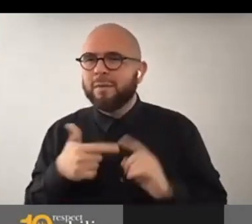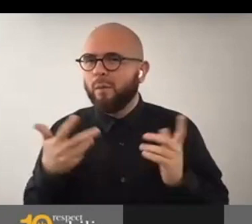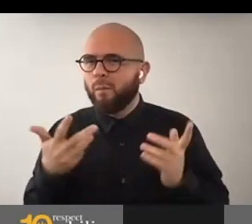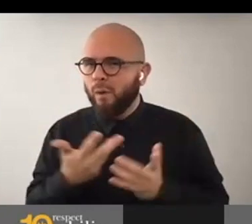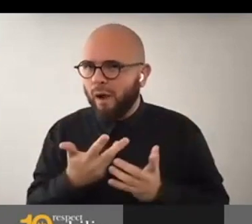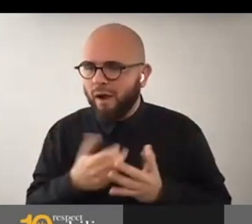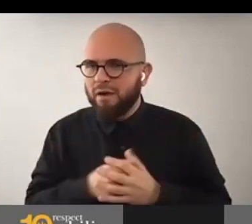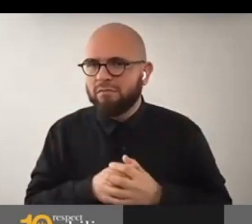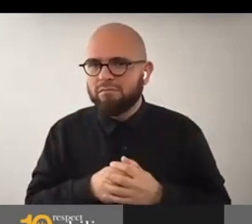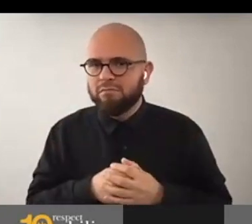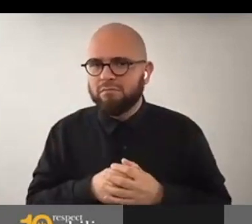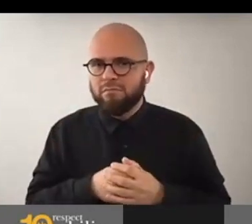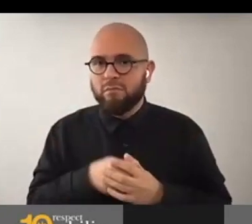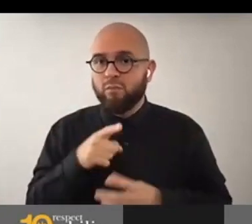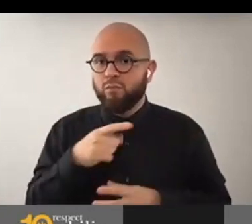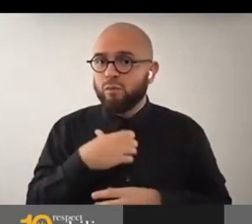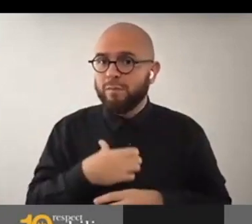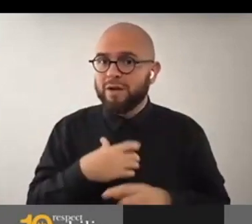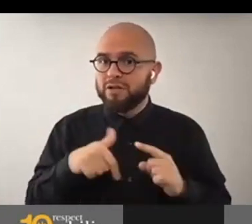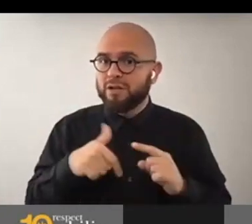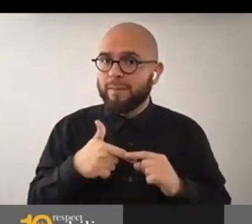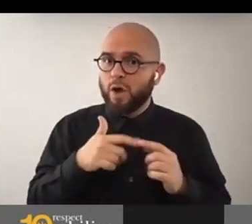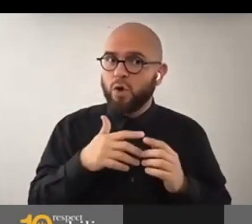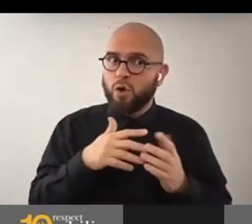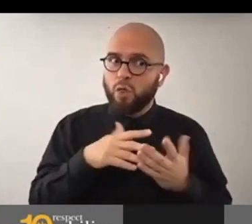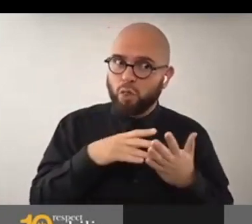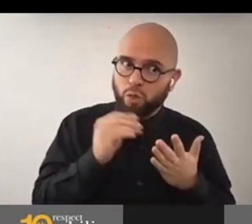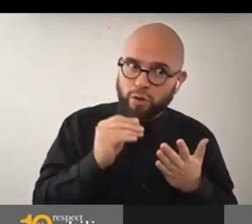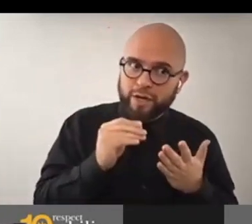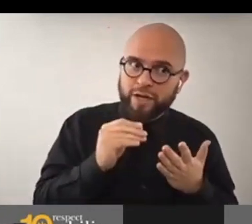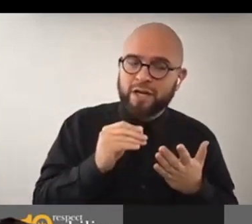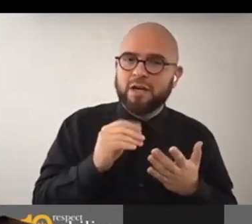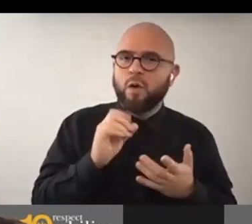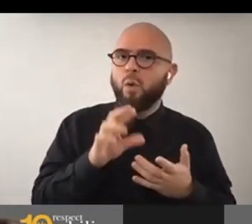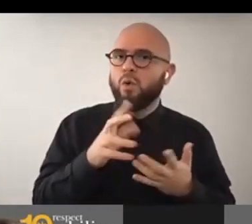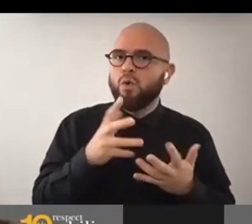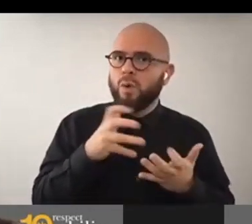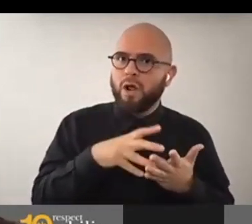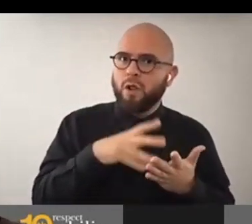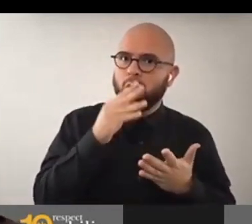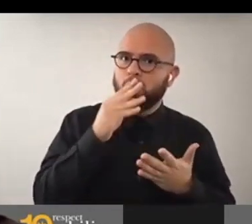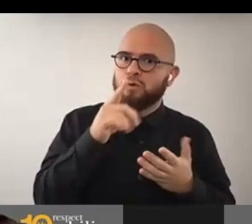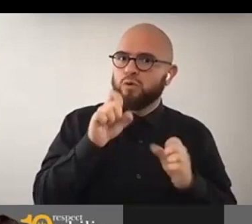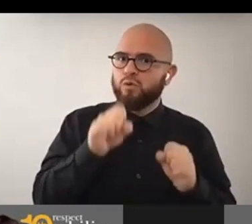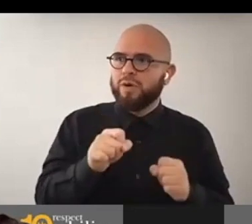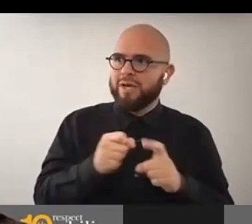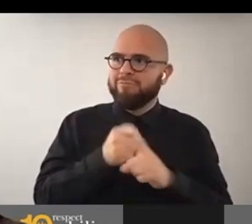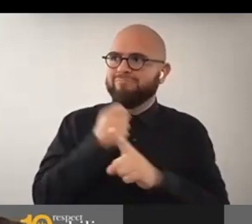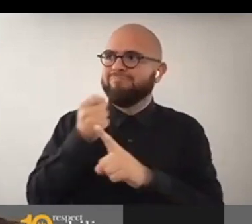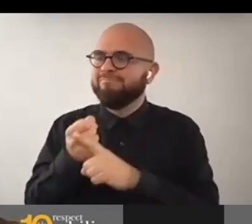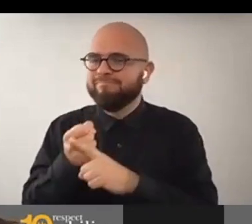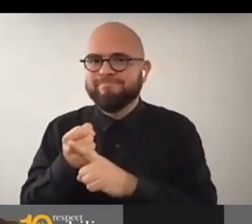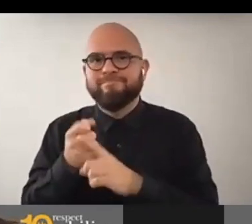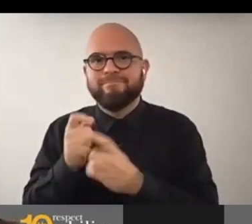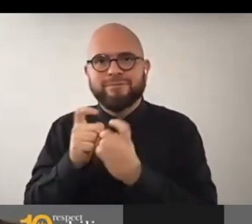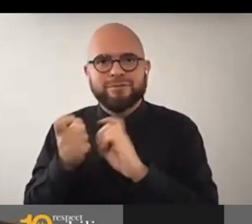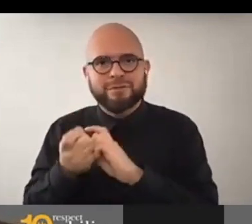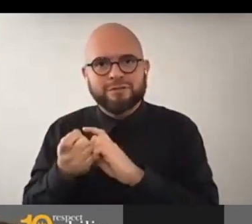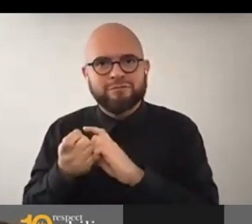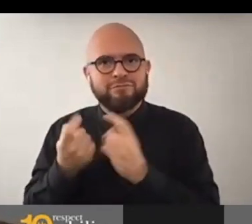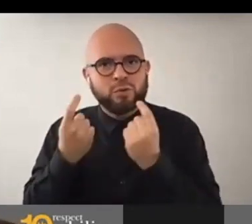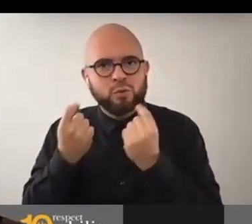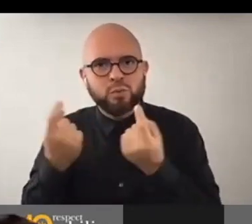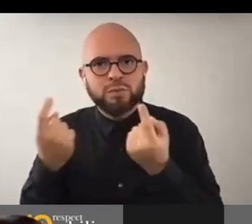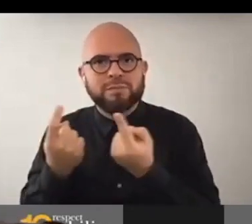about learning, or are you passionate about learning so that you can do something with it? Are you passionate about